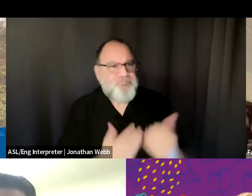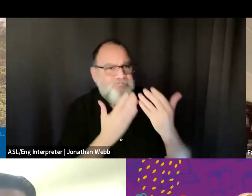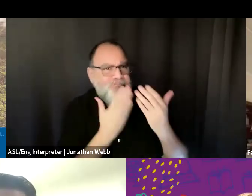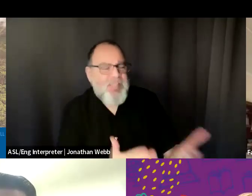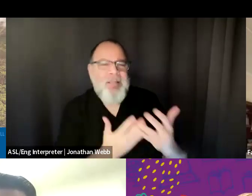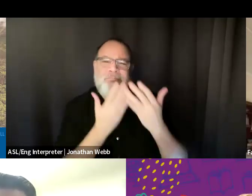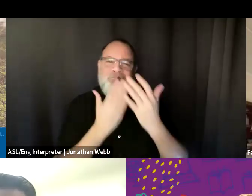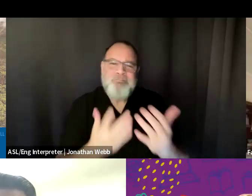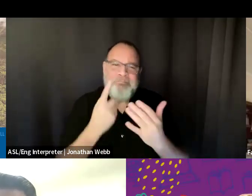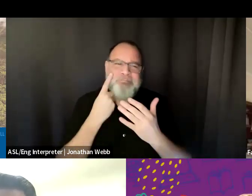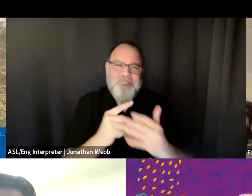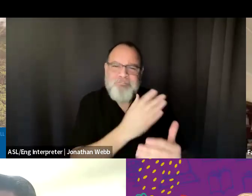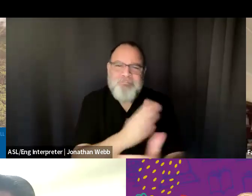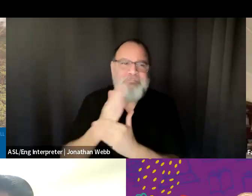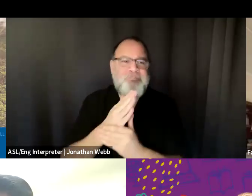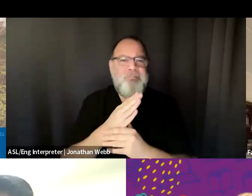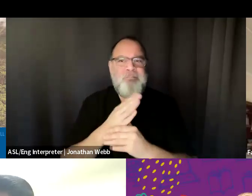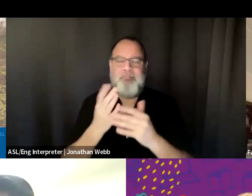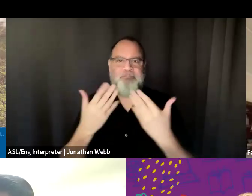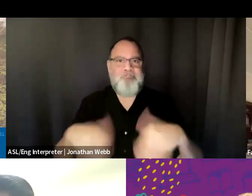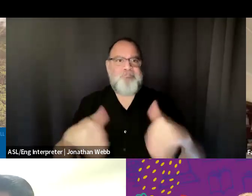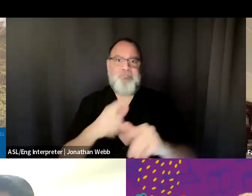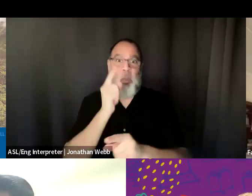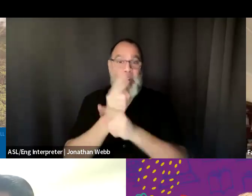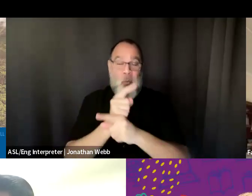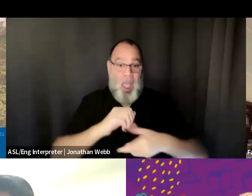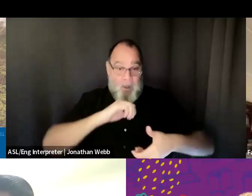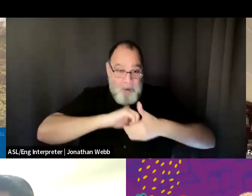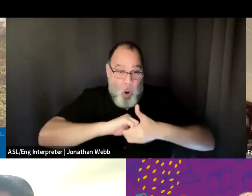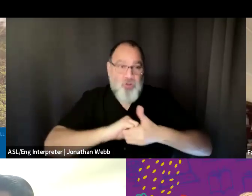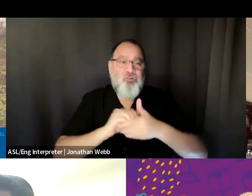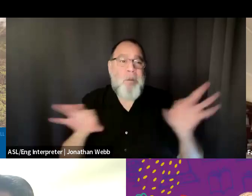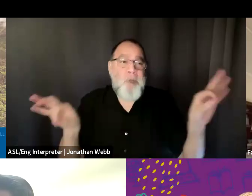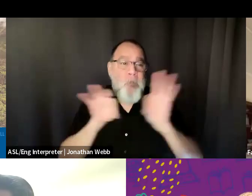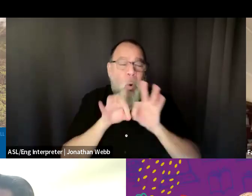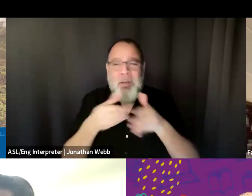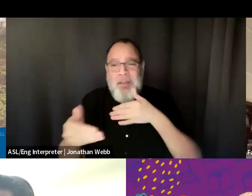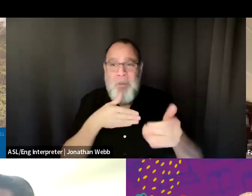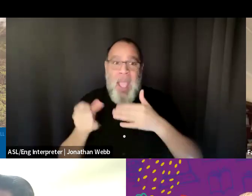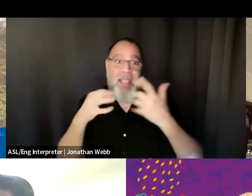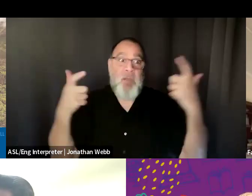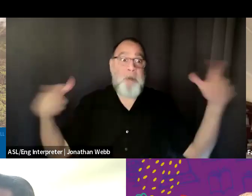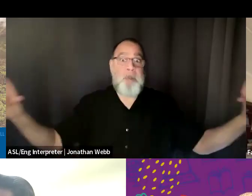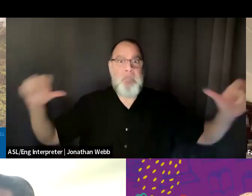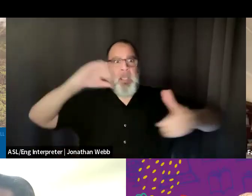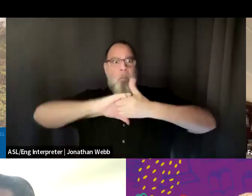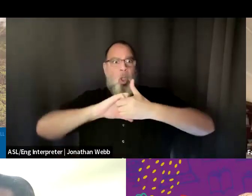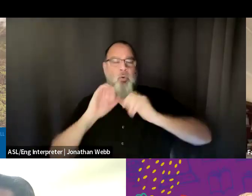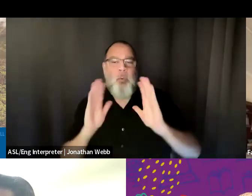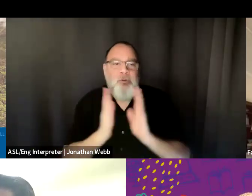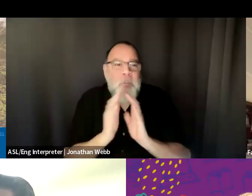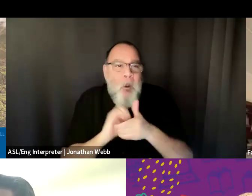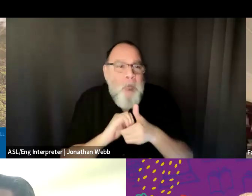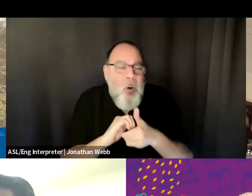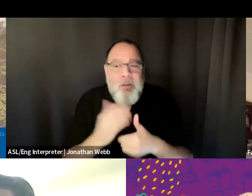for sharing the importance of partnerships, and, whether they're big or small, right? Going to your local schools, or, partnering with